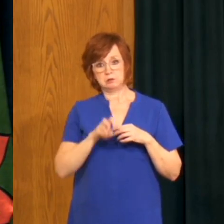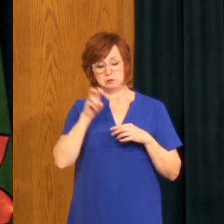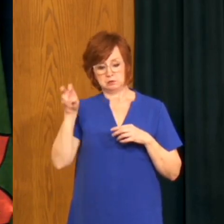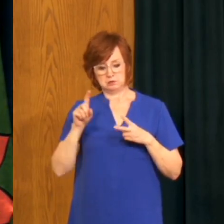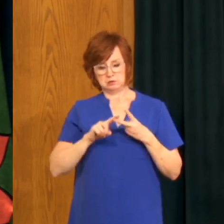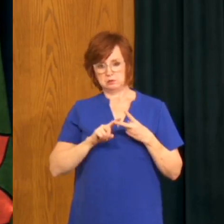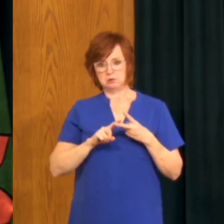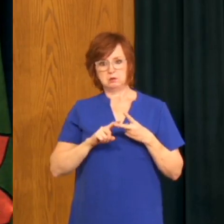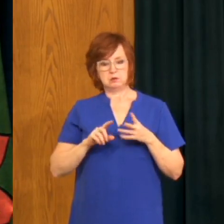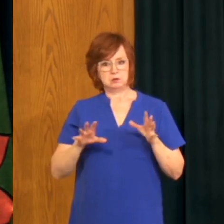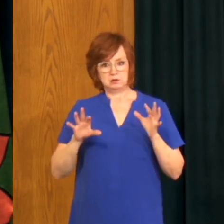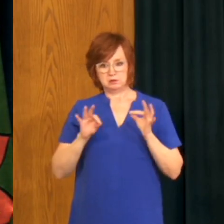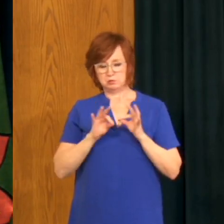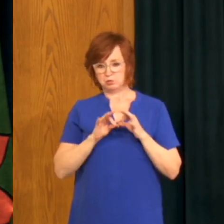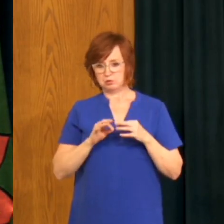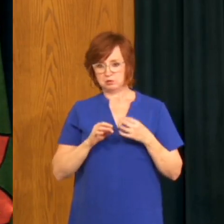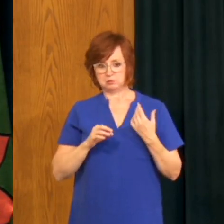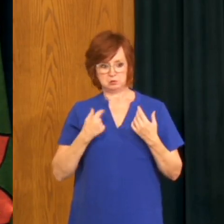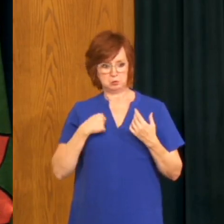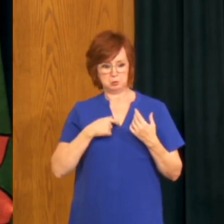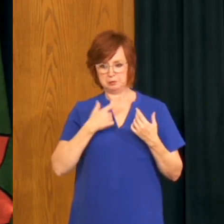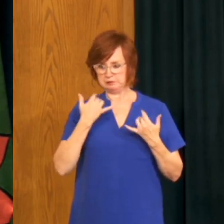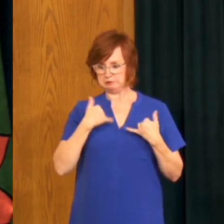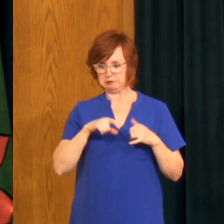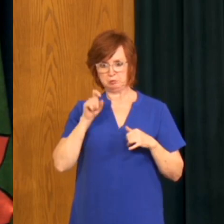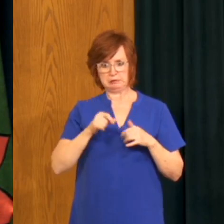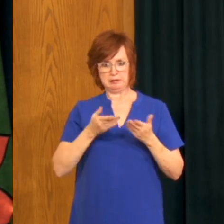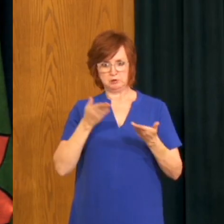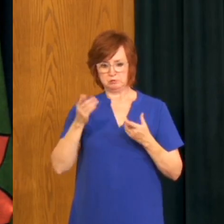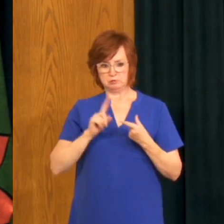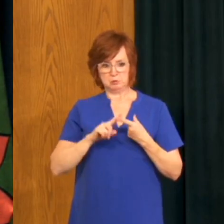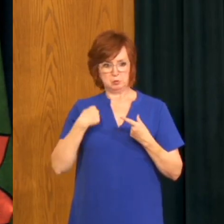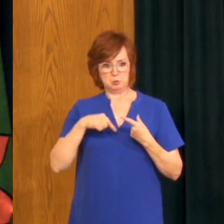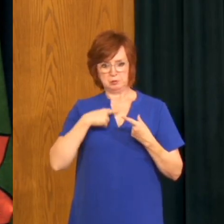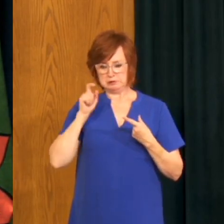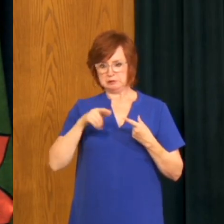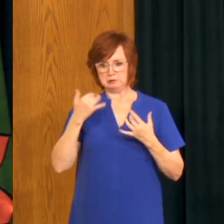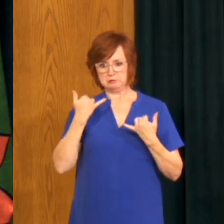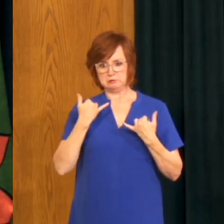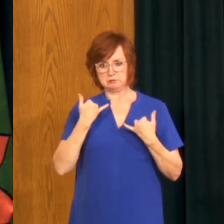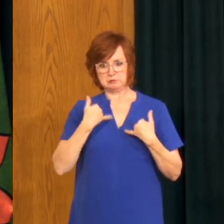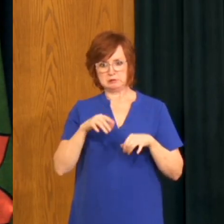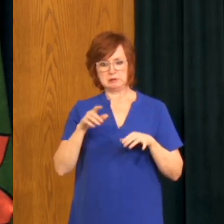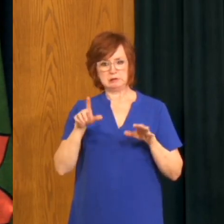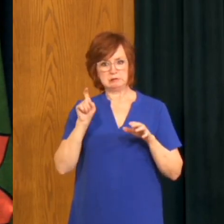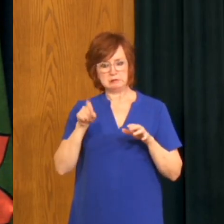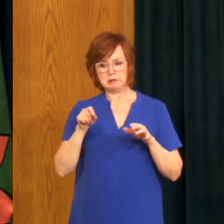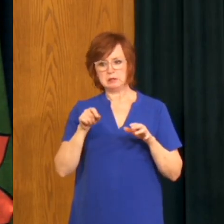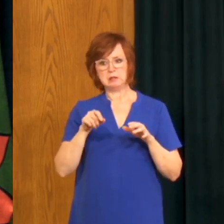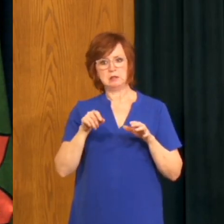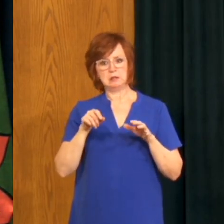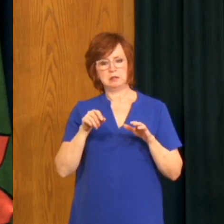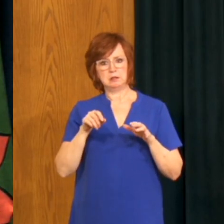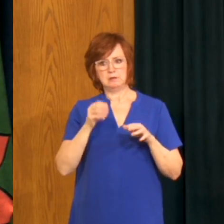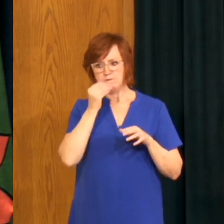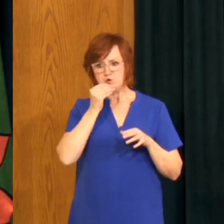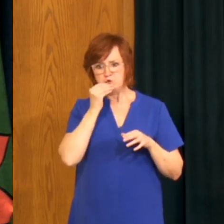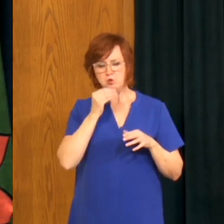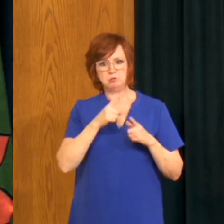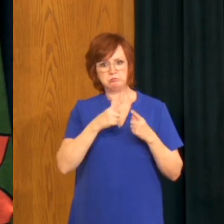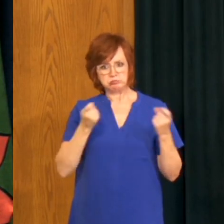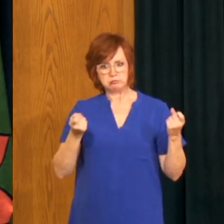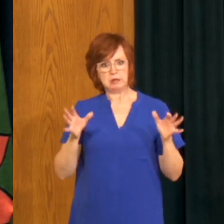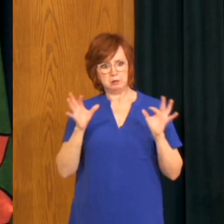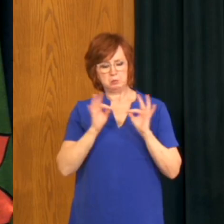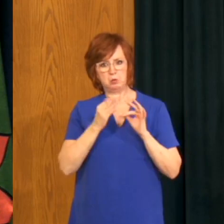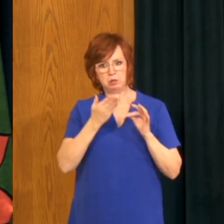services that we need. This has been occurring all along to a minimum degree and only for essential services for sure. There's a number